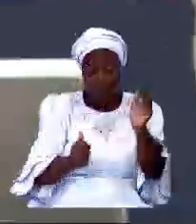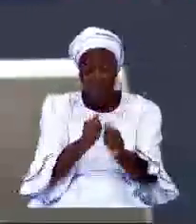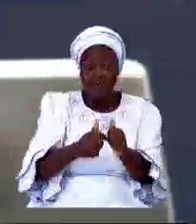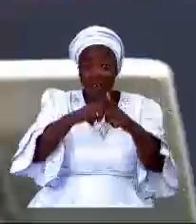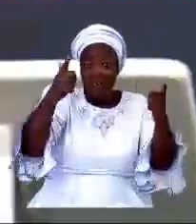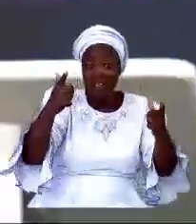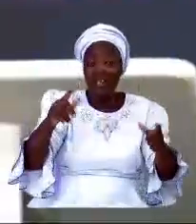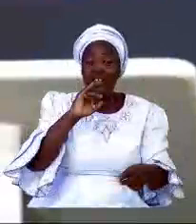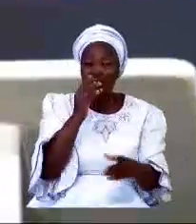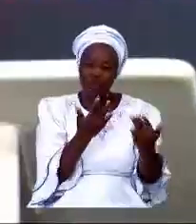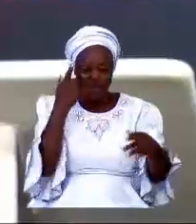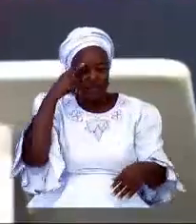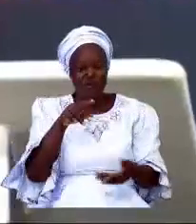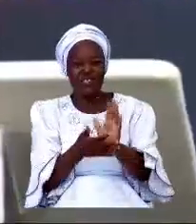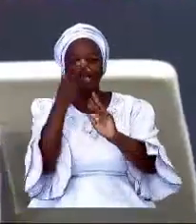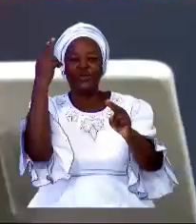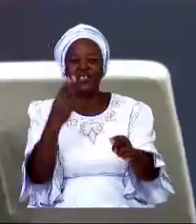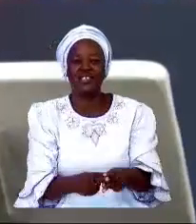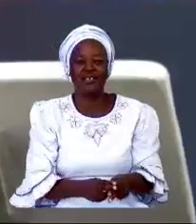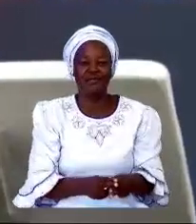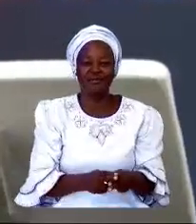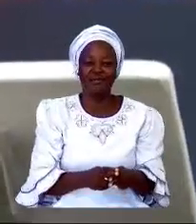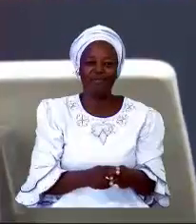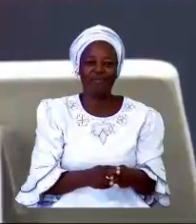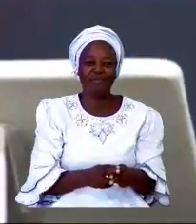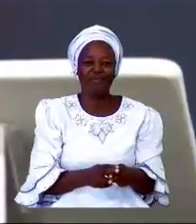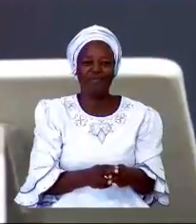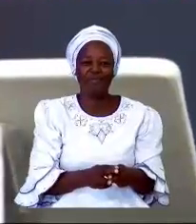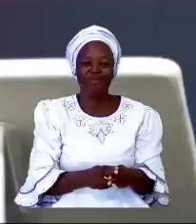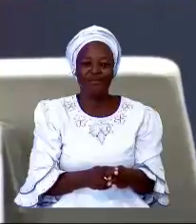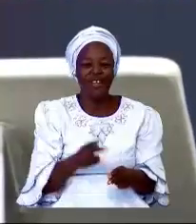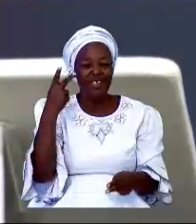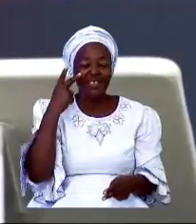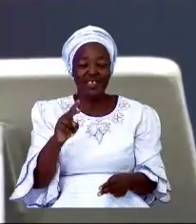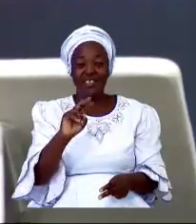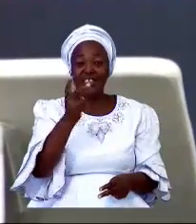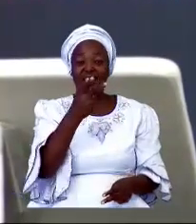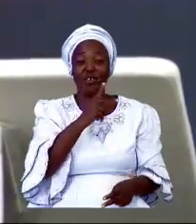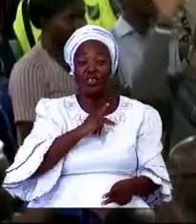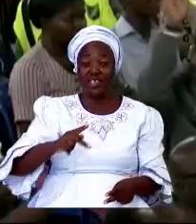No. Something higher, something greater is waiting for you.